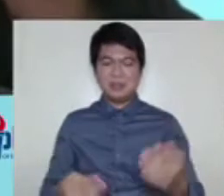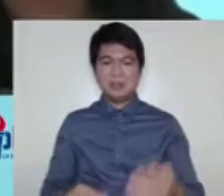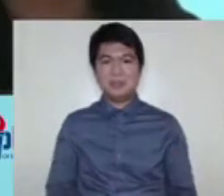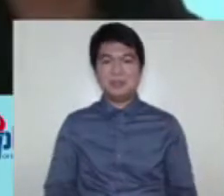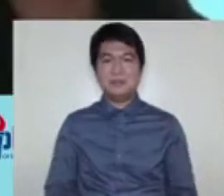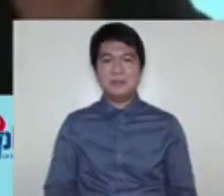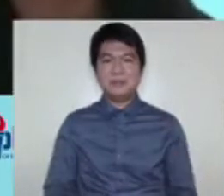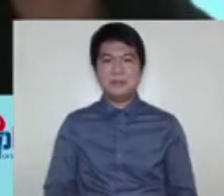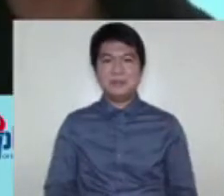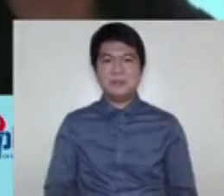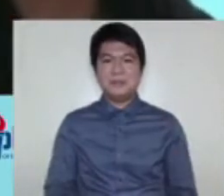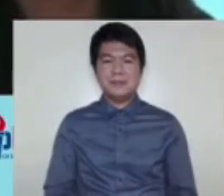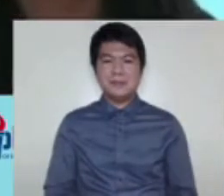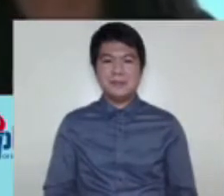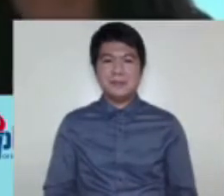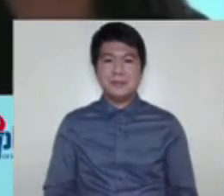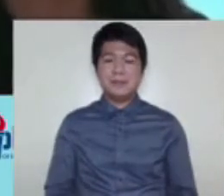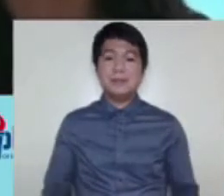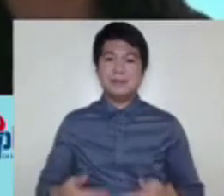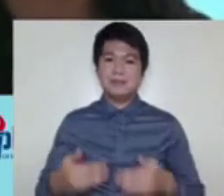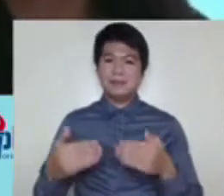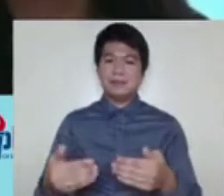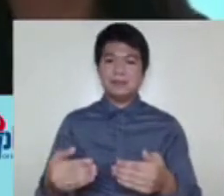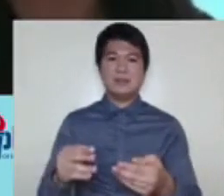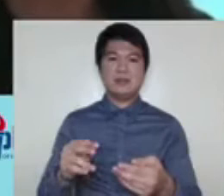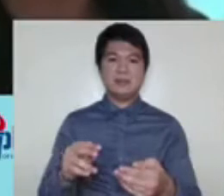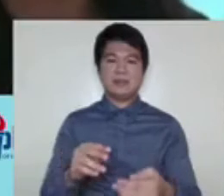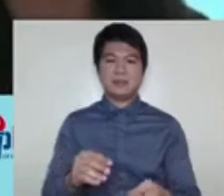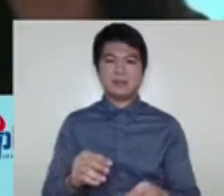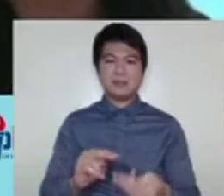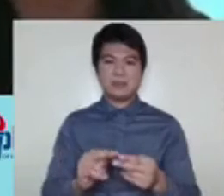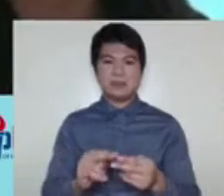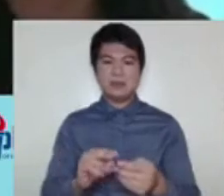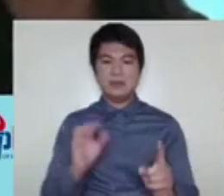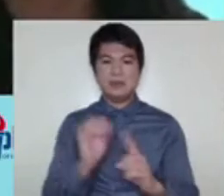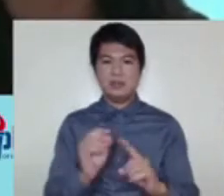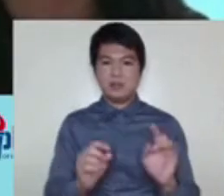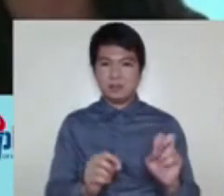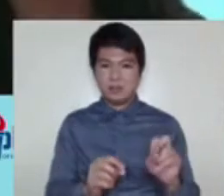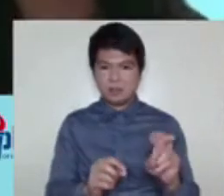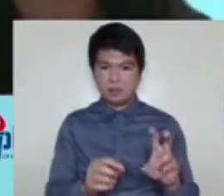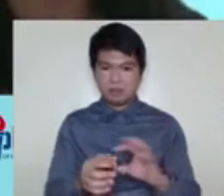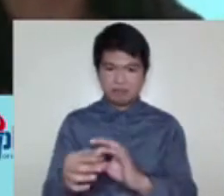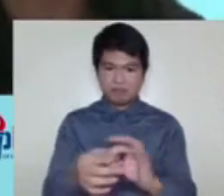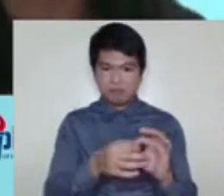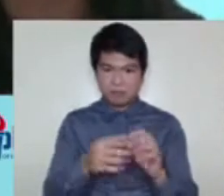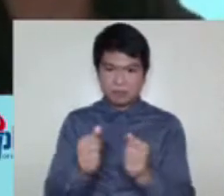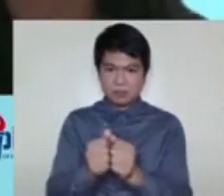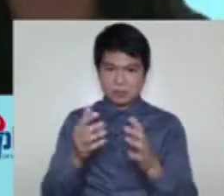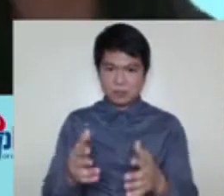Okay, moving on to objective 12. Work collaboratively with colleagues to analyze and utilize assessment data to